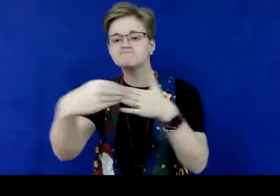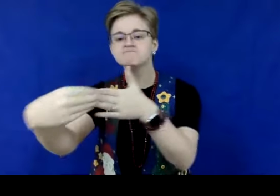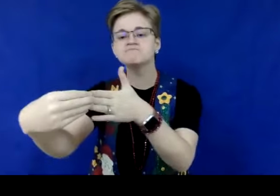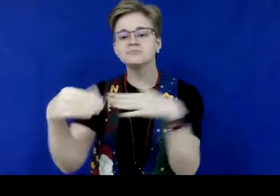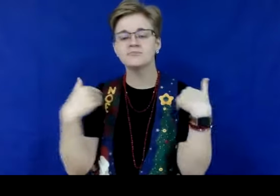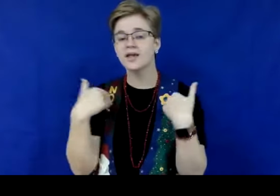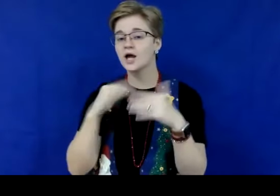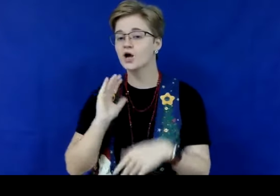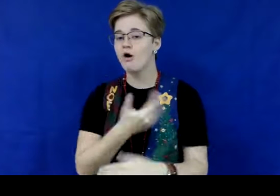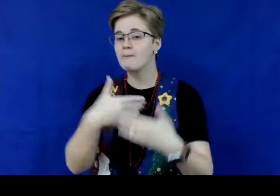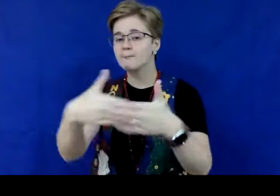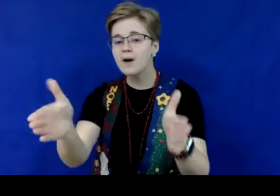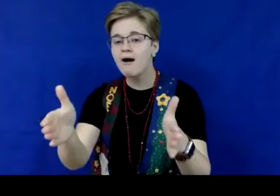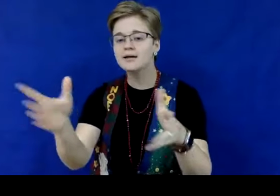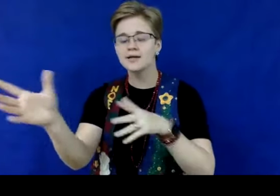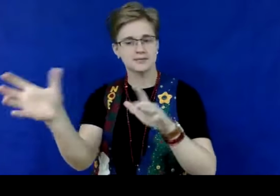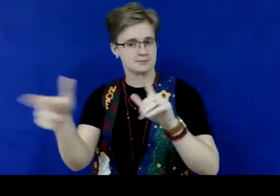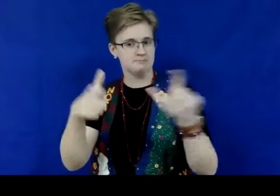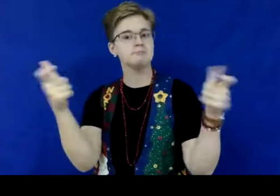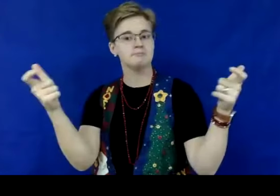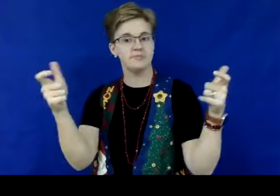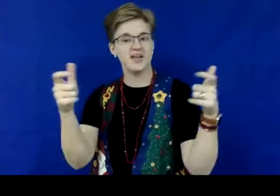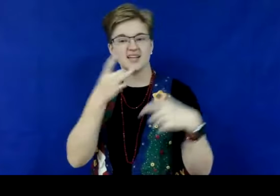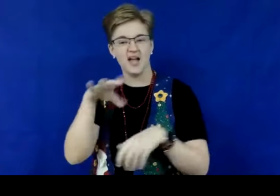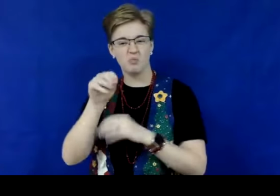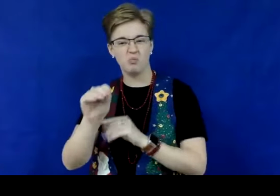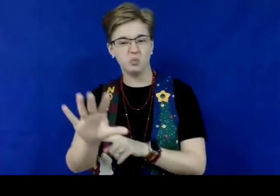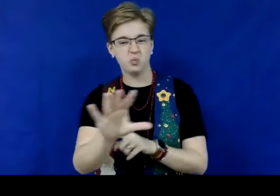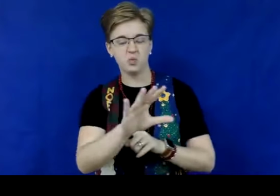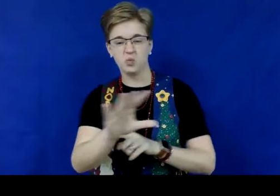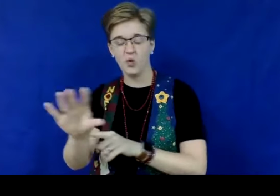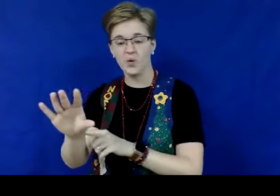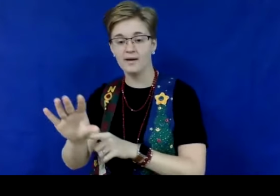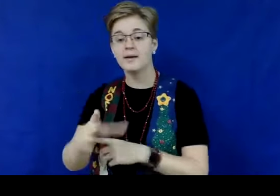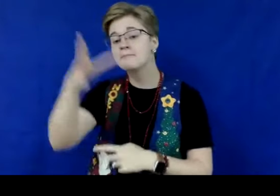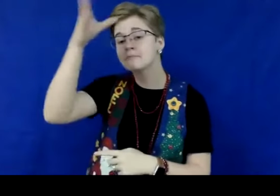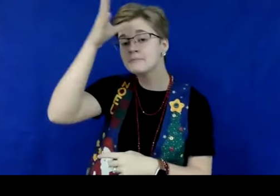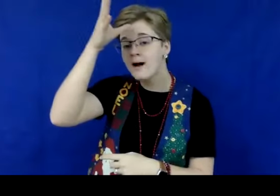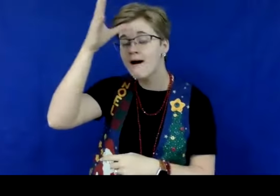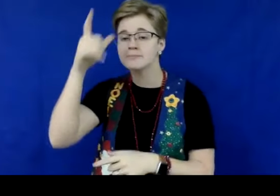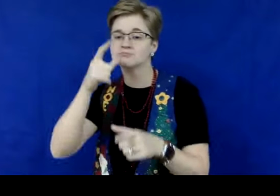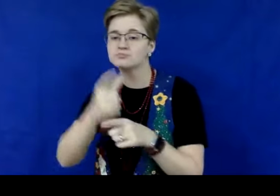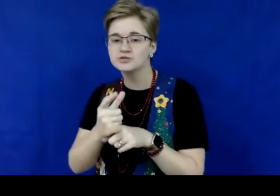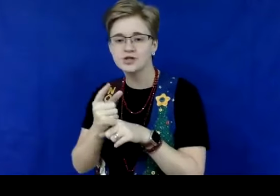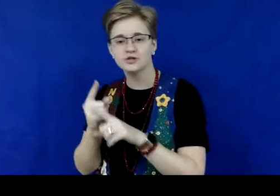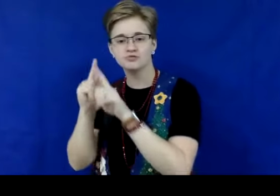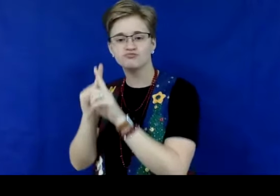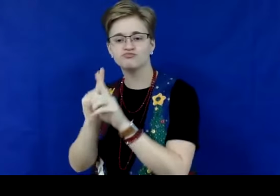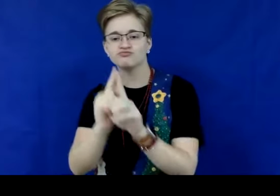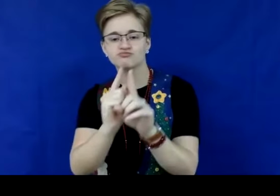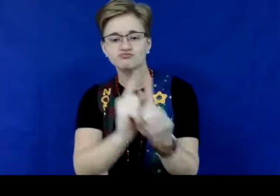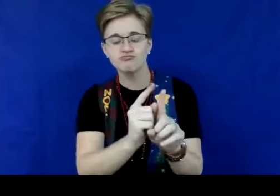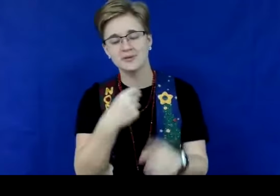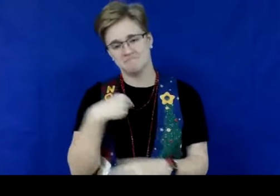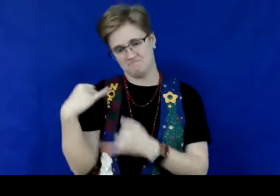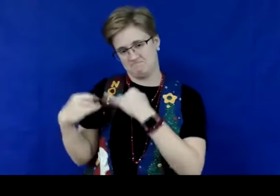our box and the big red lantern. Mom and Nina go next, holding hands. I come last, with the